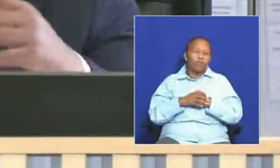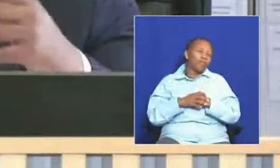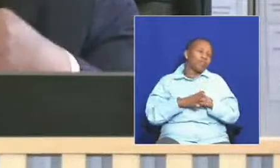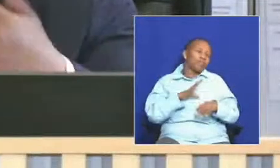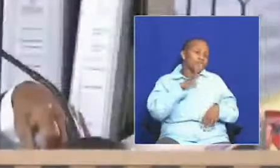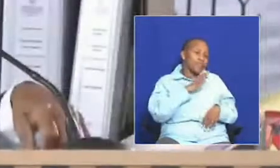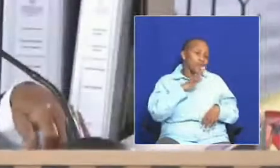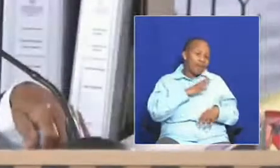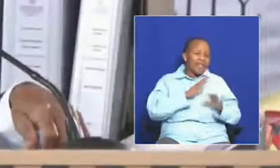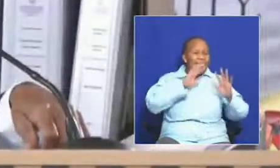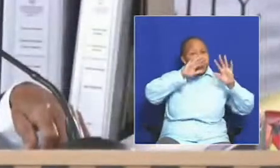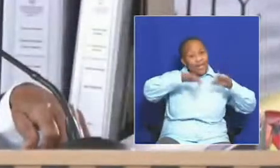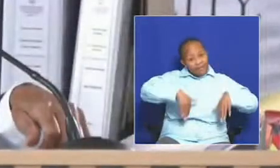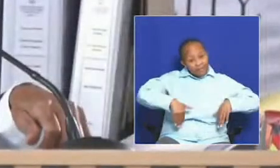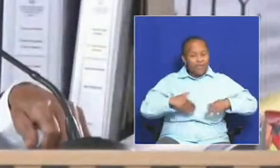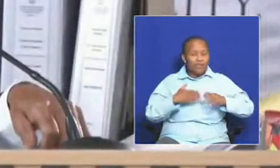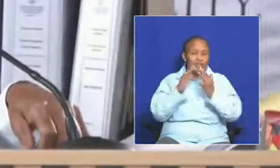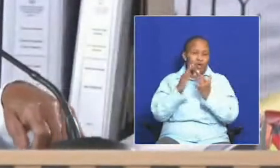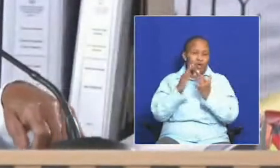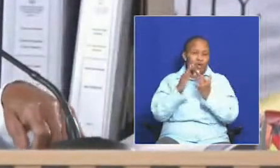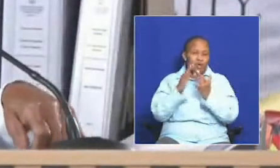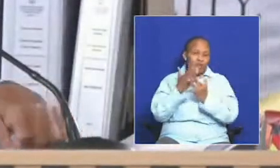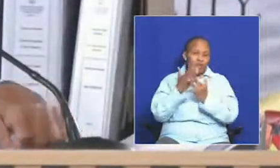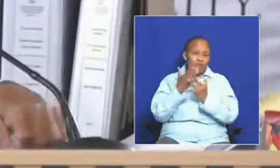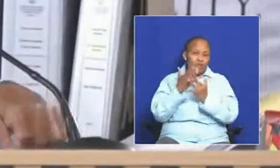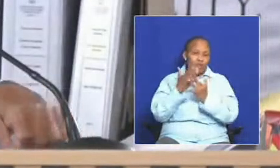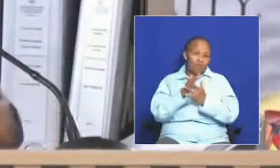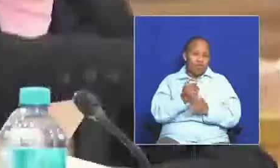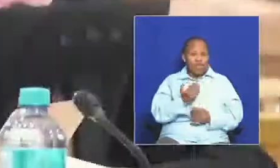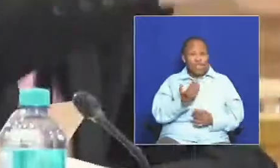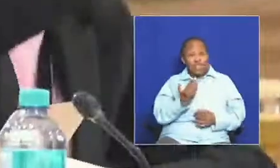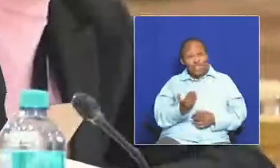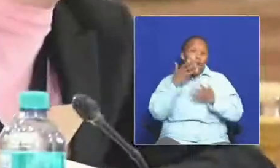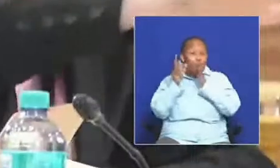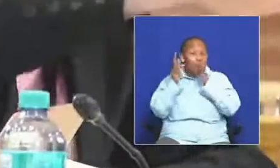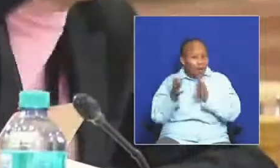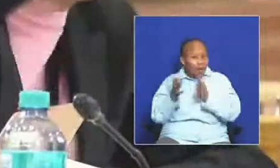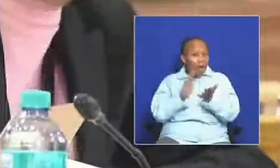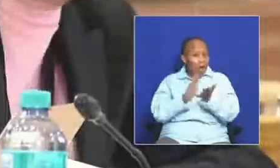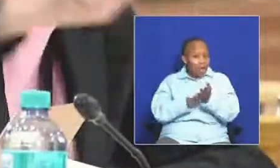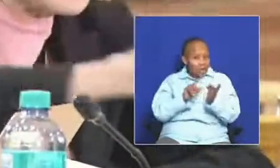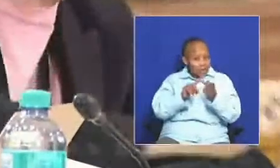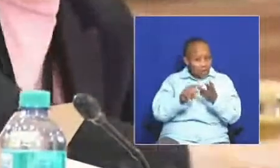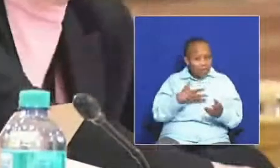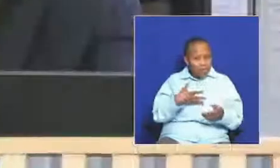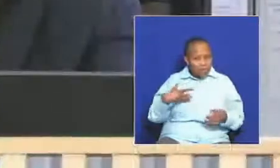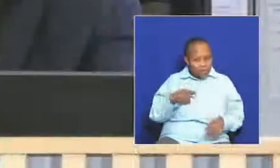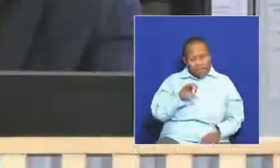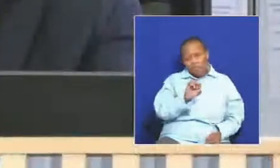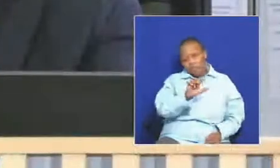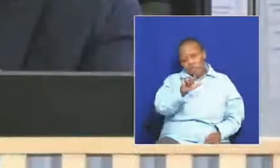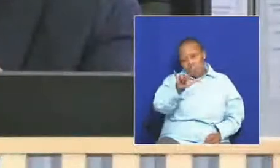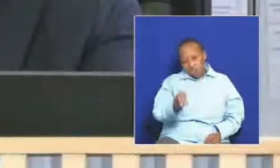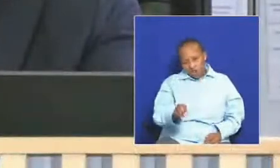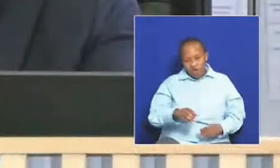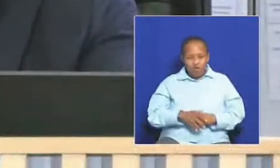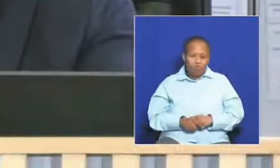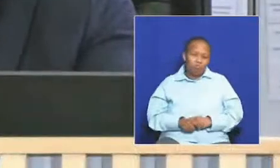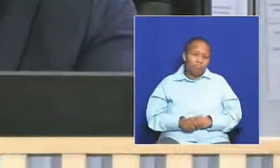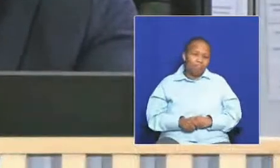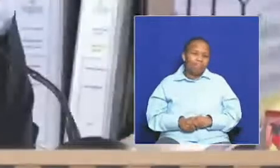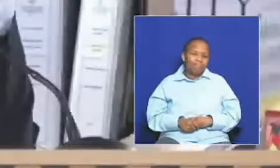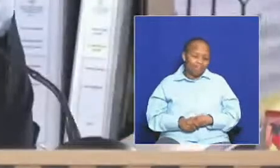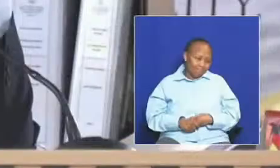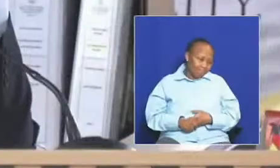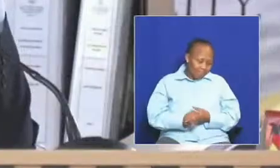Silva to arrange for the sharing. By you, I of course refer to the royal you.